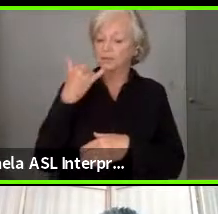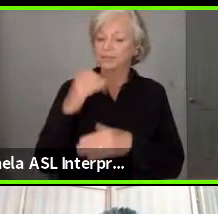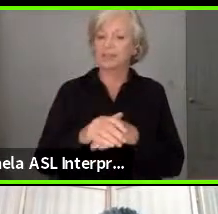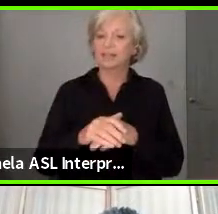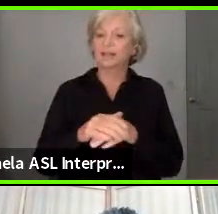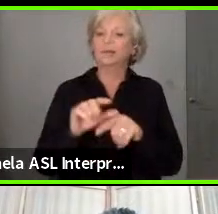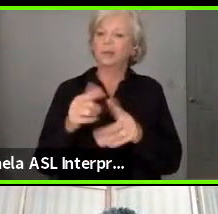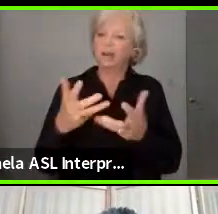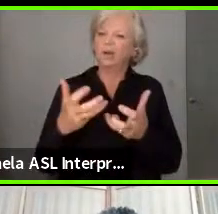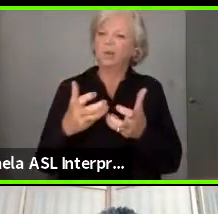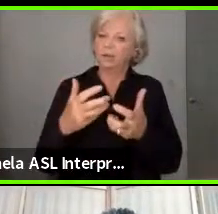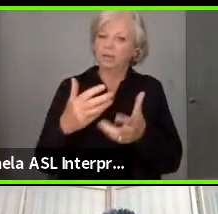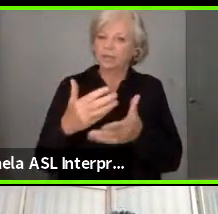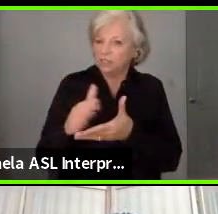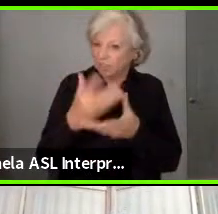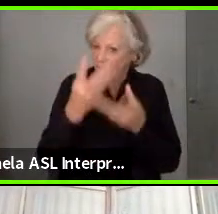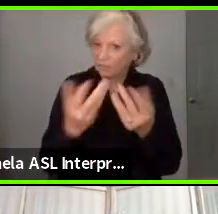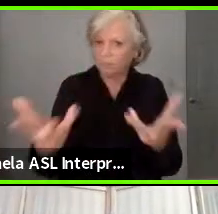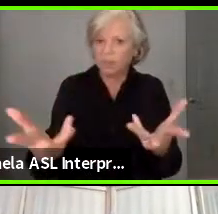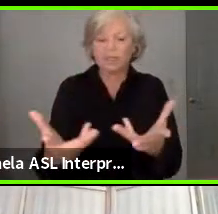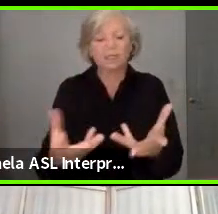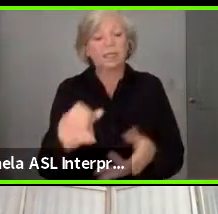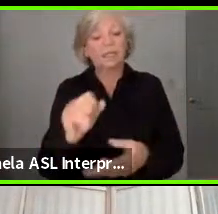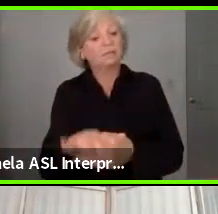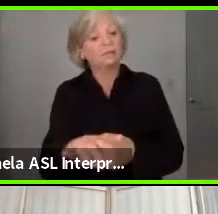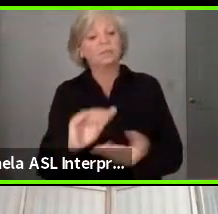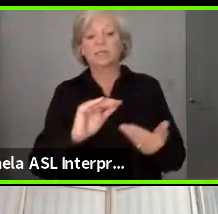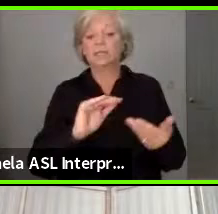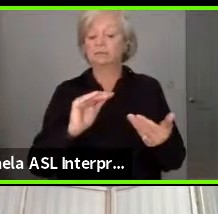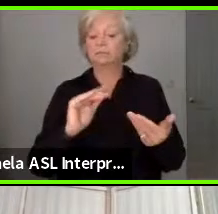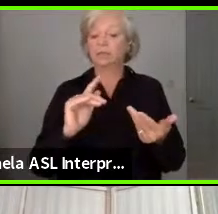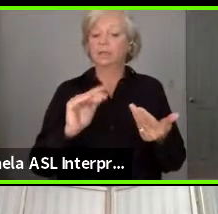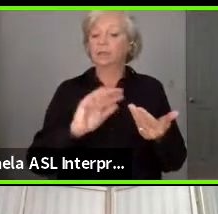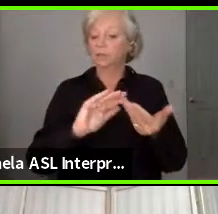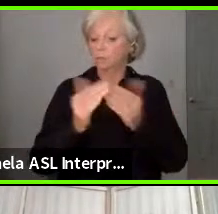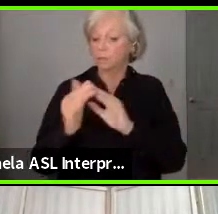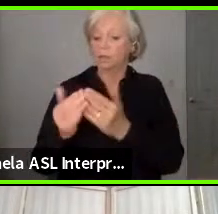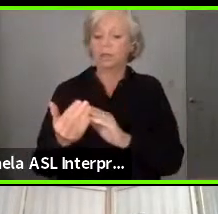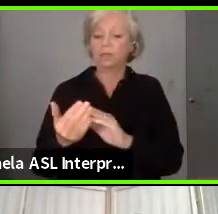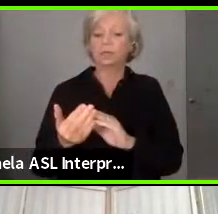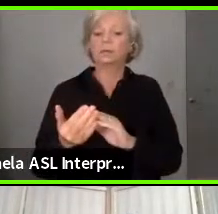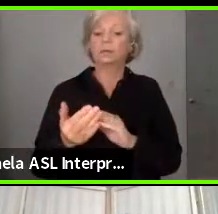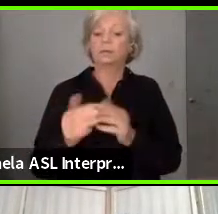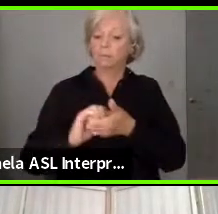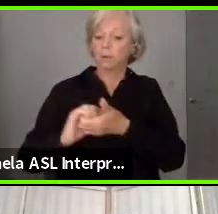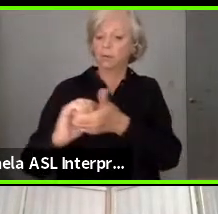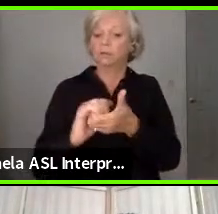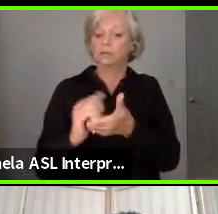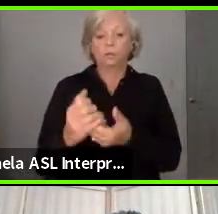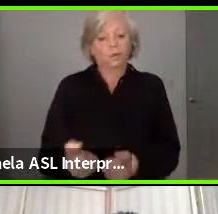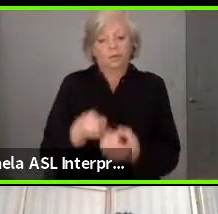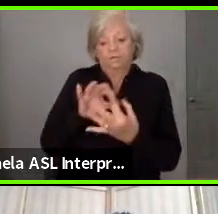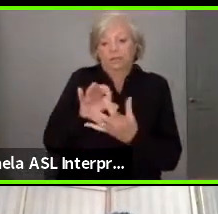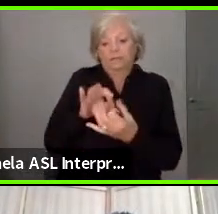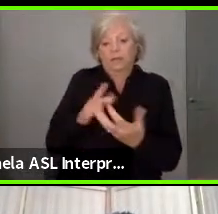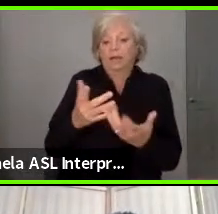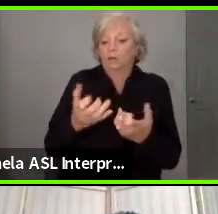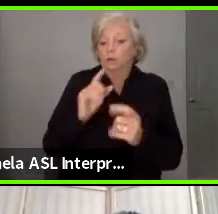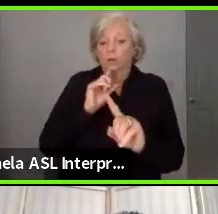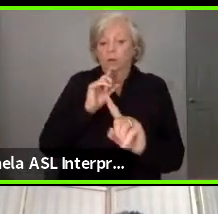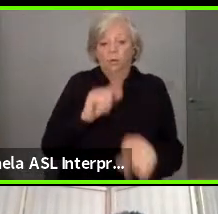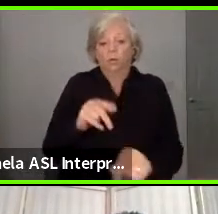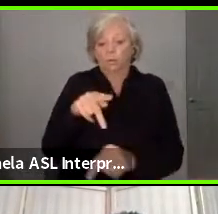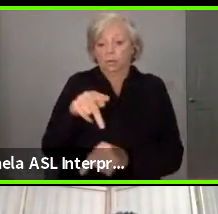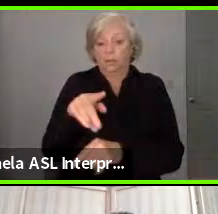that. And if there's any community partners that have questions about that or want to give feedback, or if you'd like to order PPE, please feel free to reach